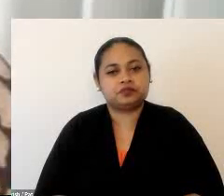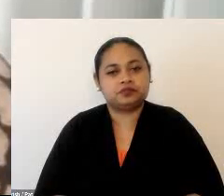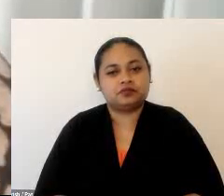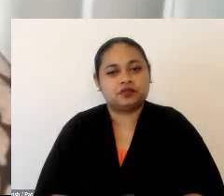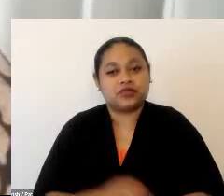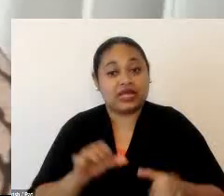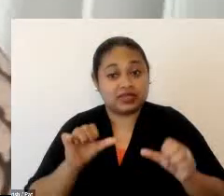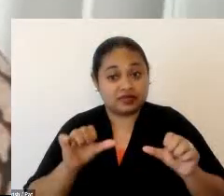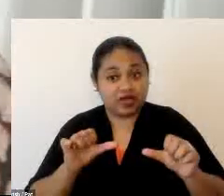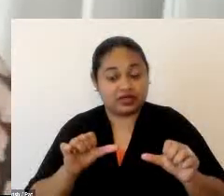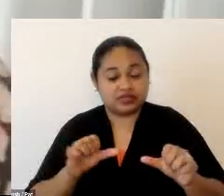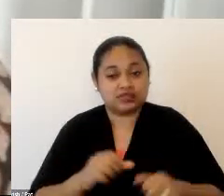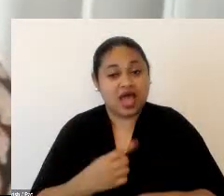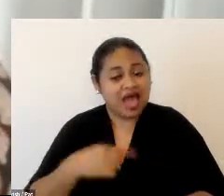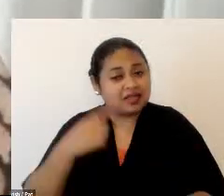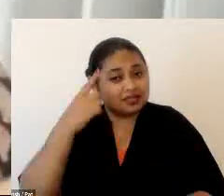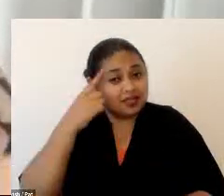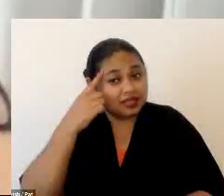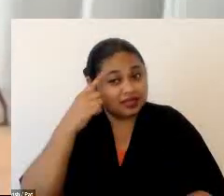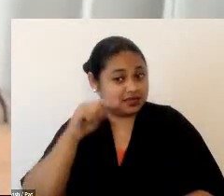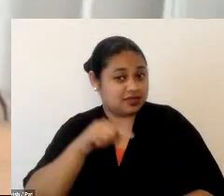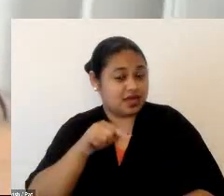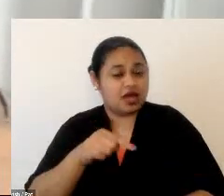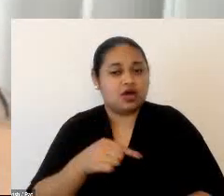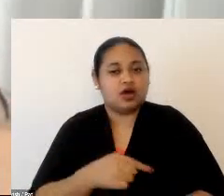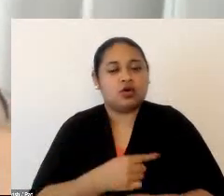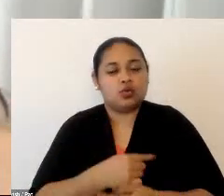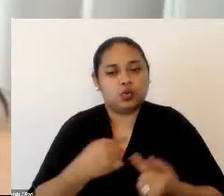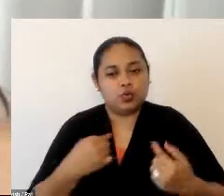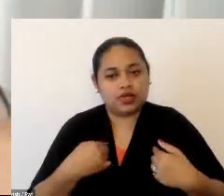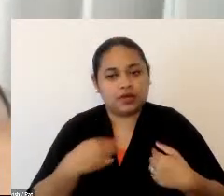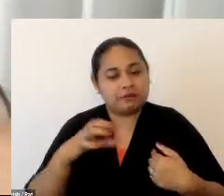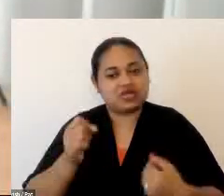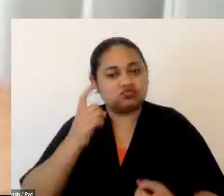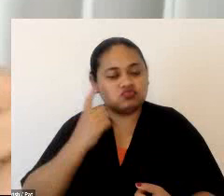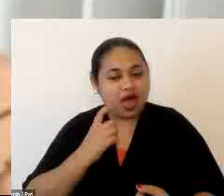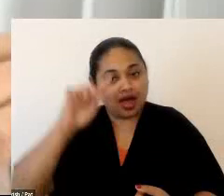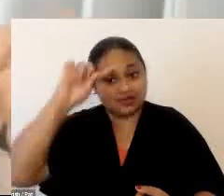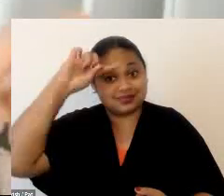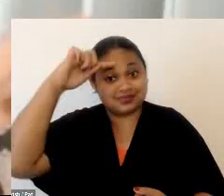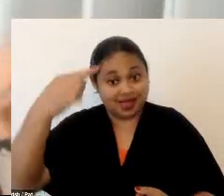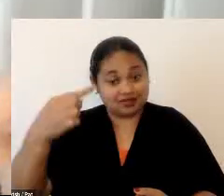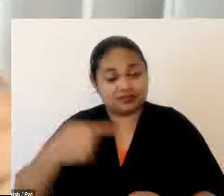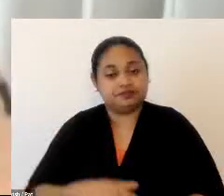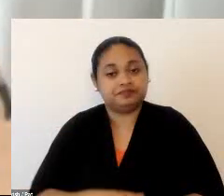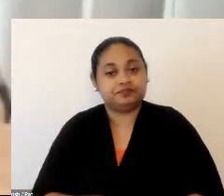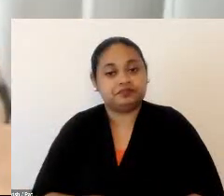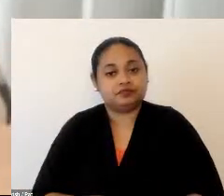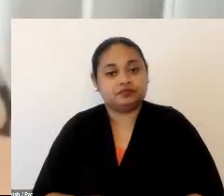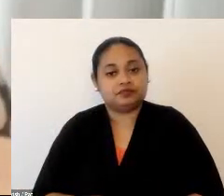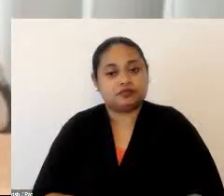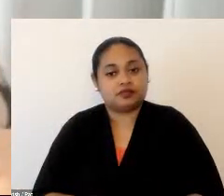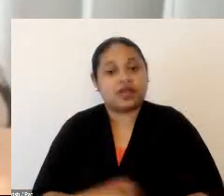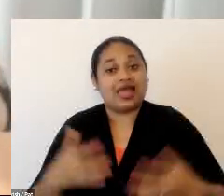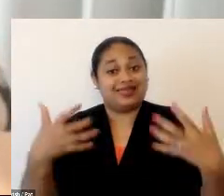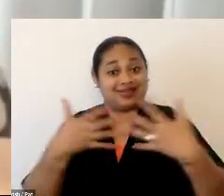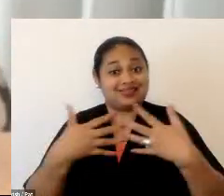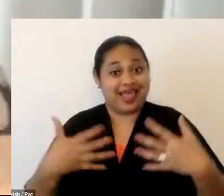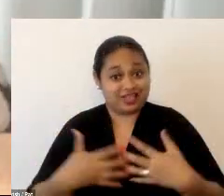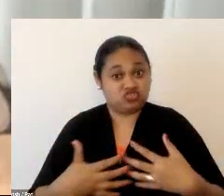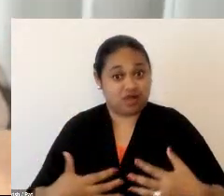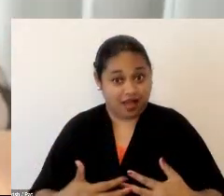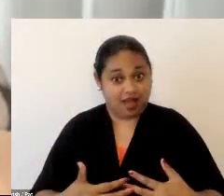defenders. And I think, you know, in here we also need to sort of understand, you know, the intersectional dimensions of